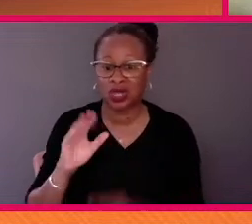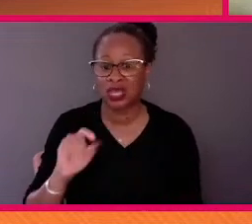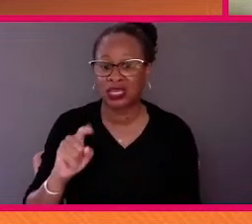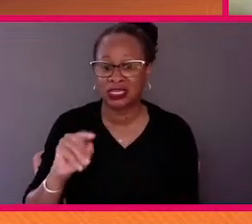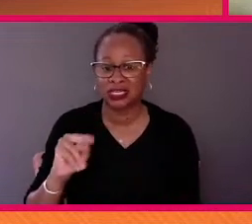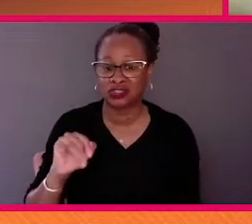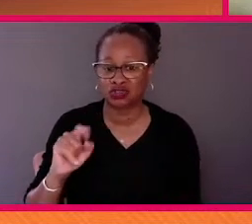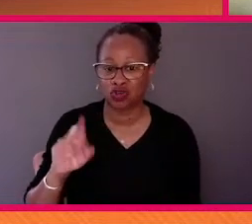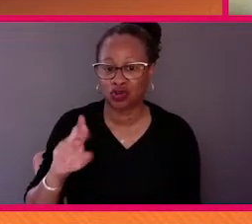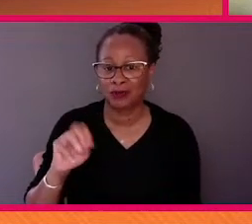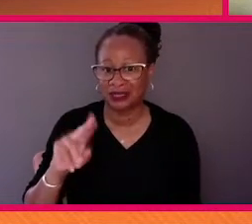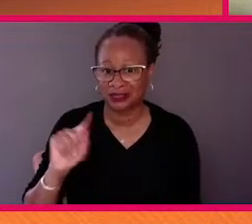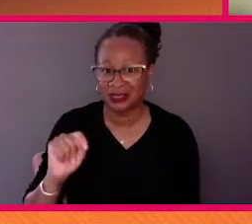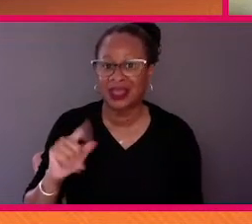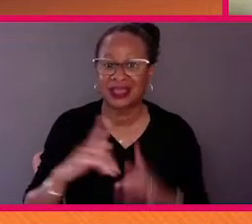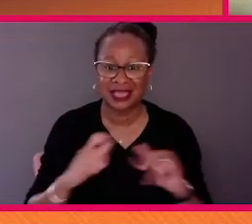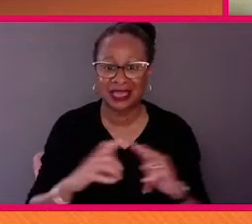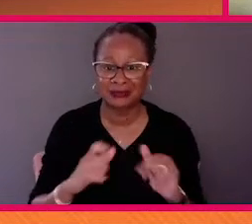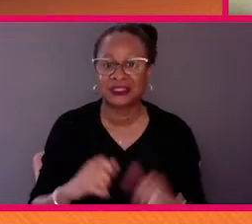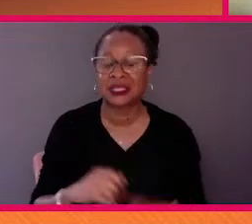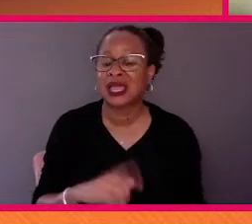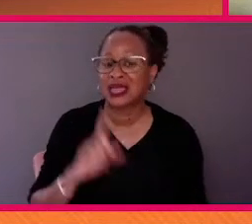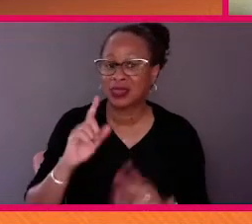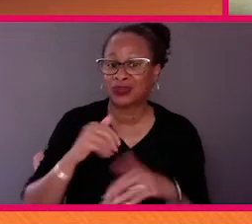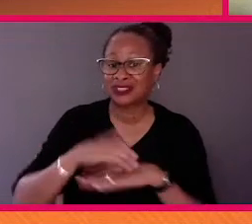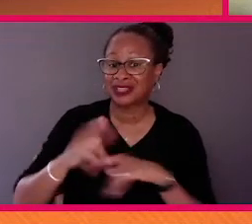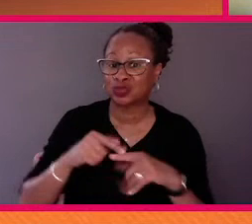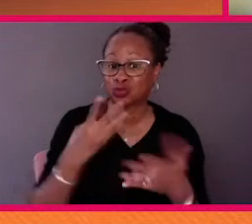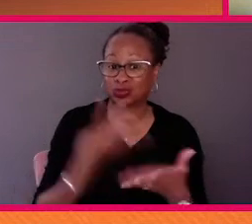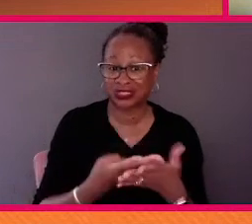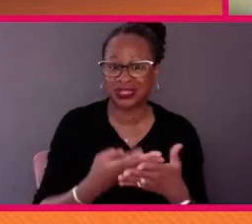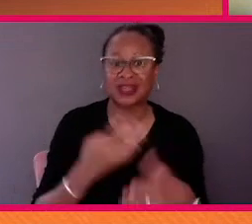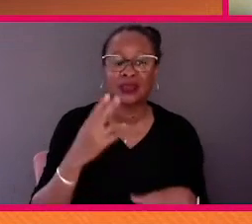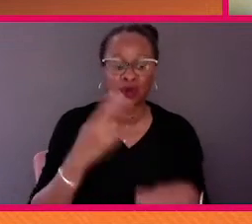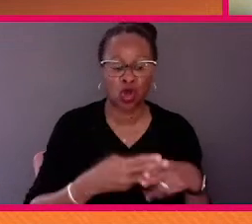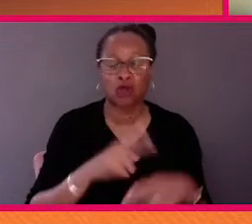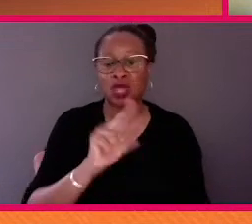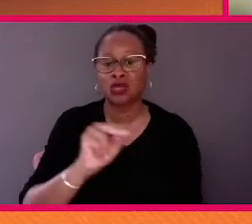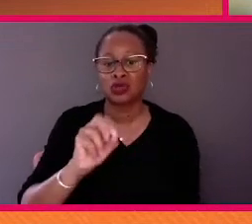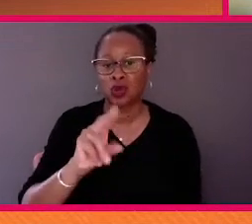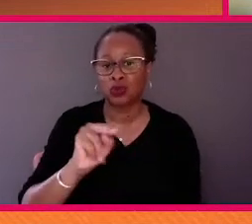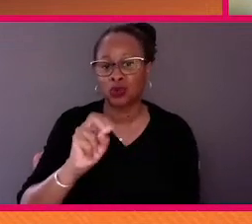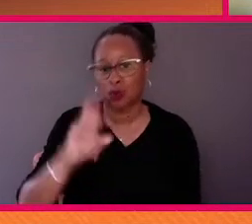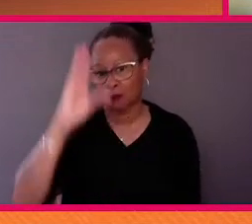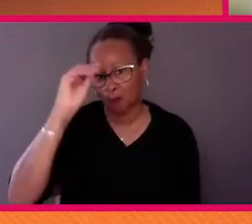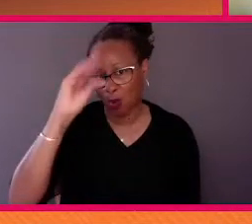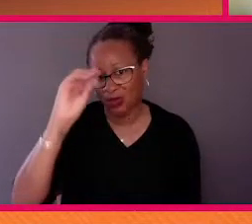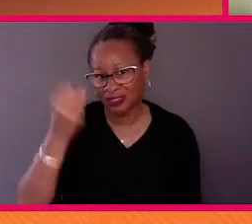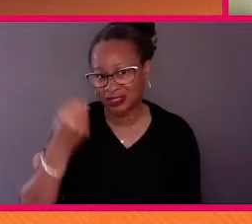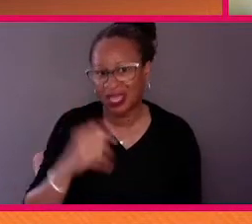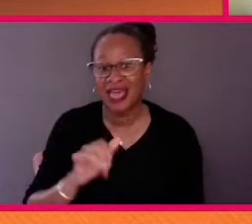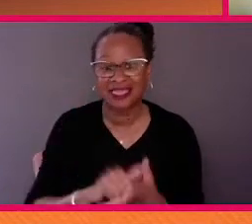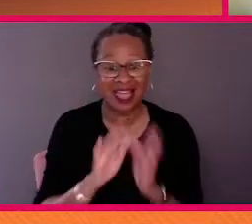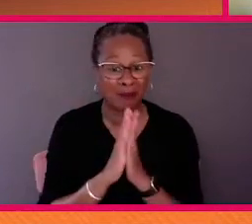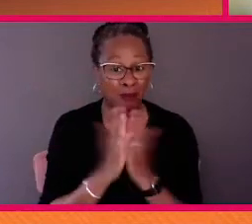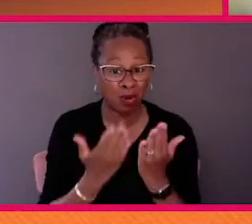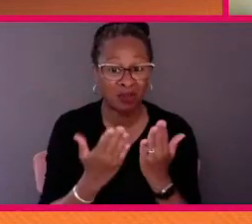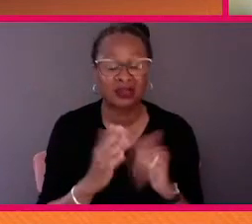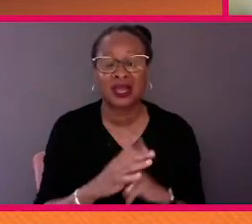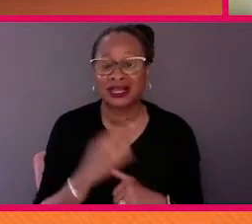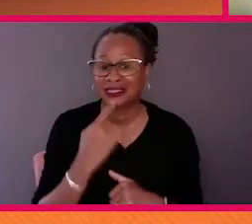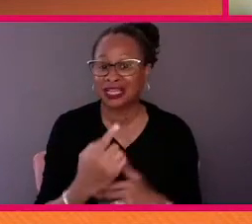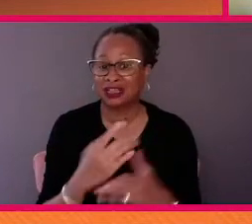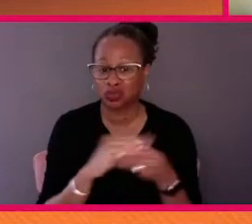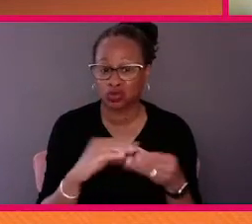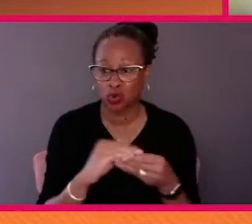to prison, and they were called No-No Boys. And so I would love to, and so the novel No-No Boy tells the story of